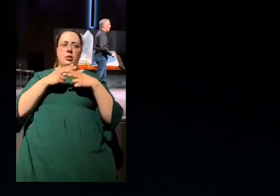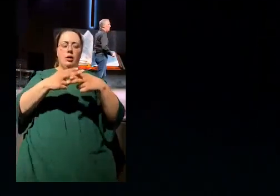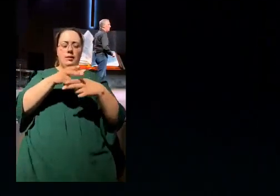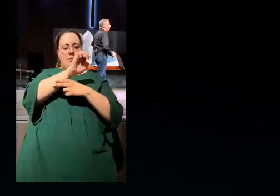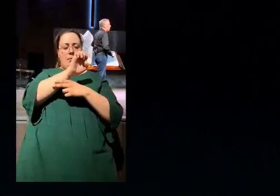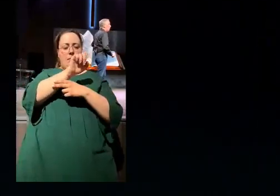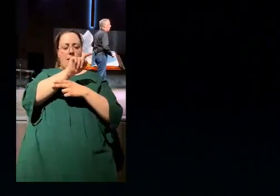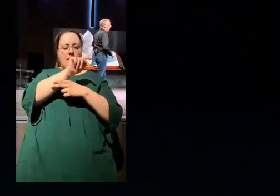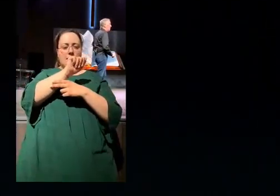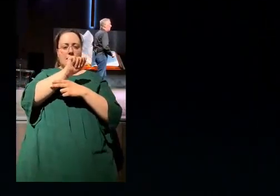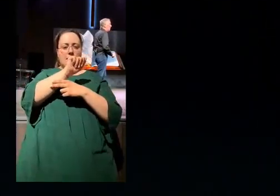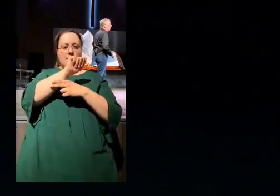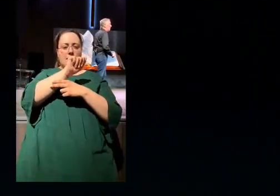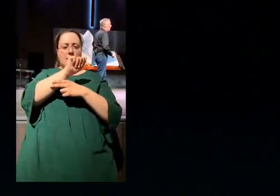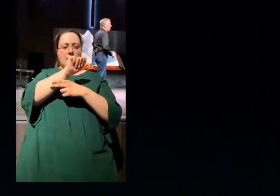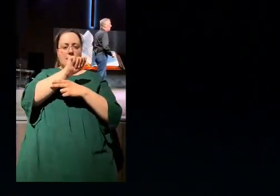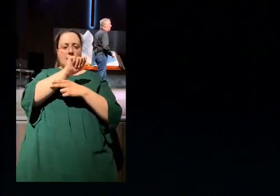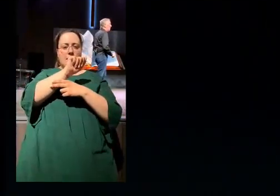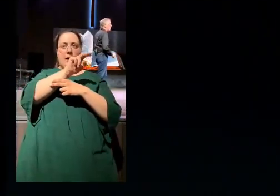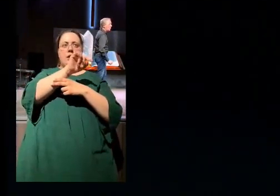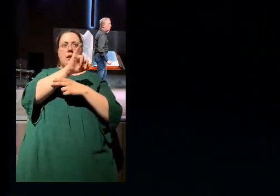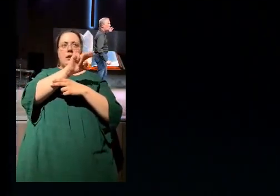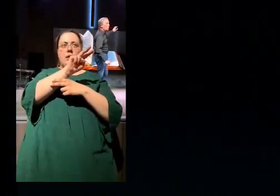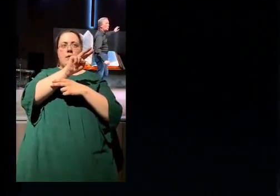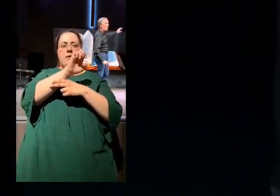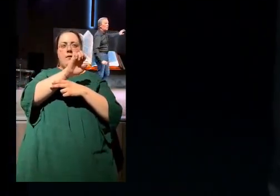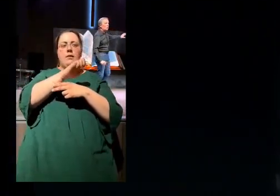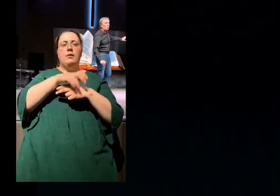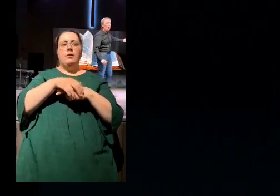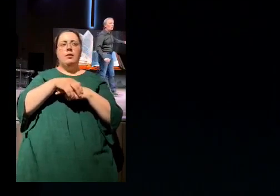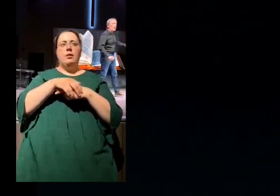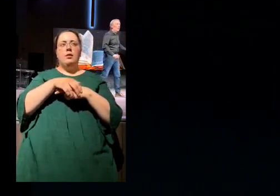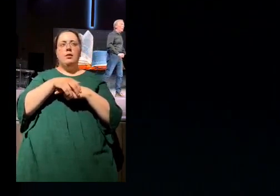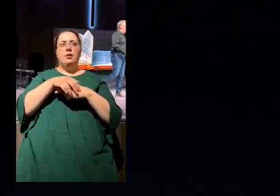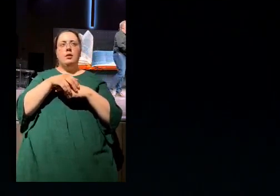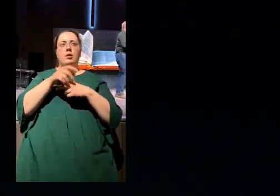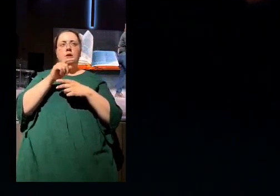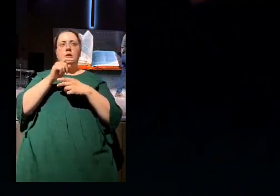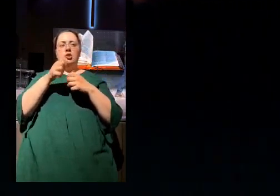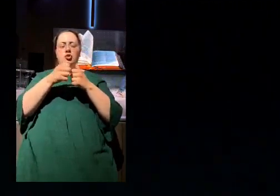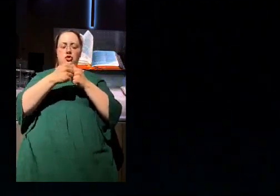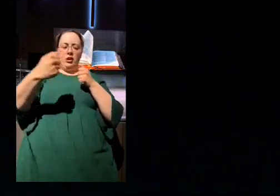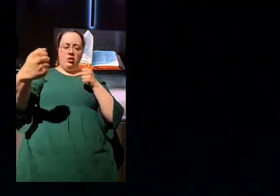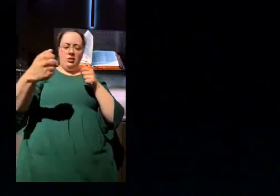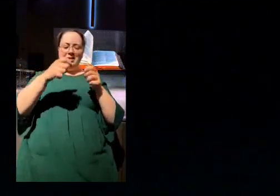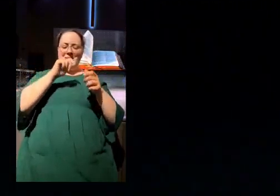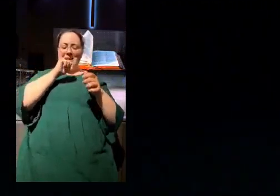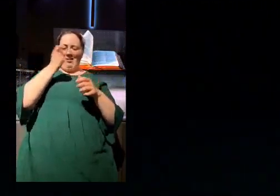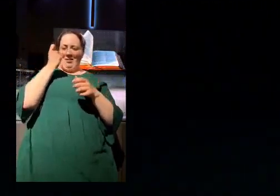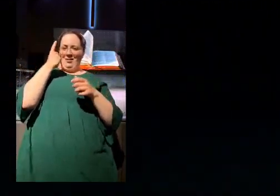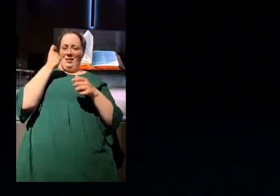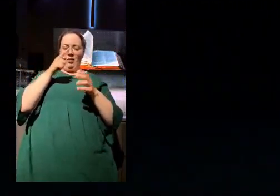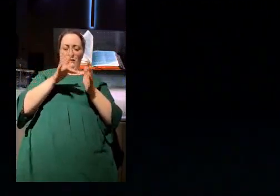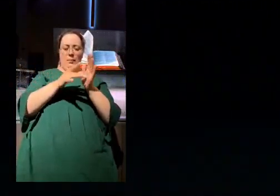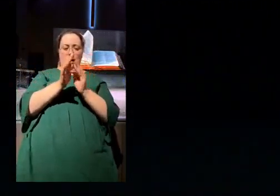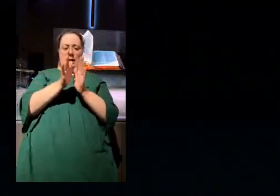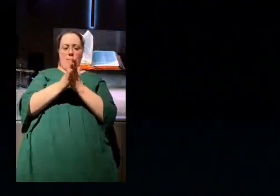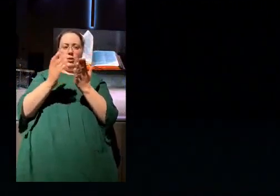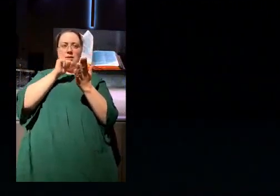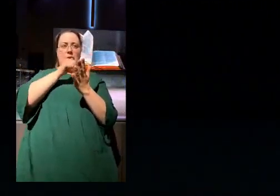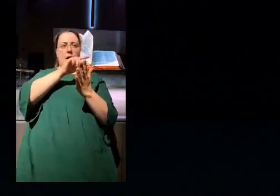is a bigger story that's being told that does stretch across that. But it's not chronological, the books and